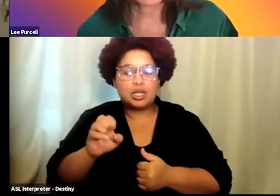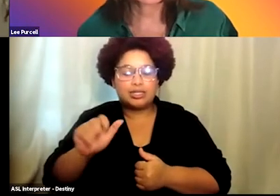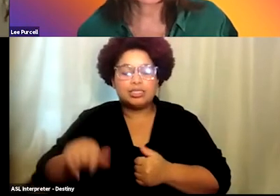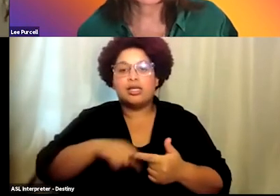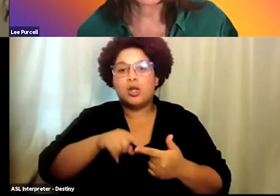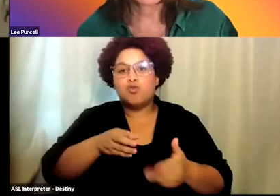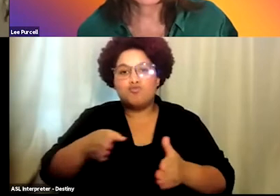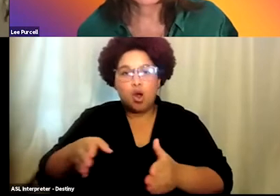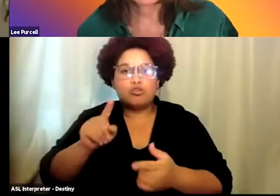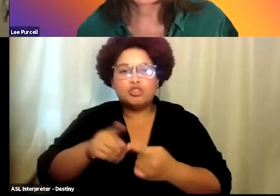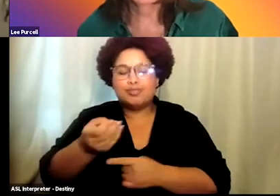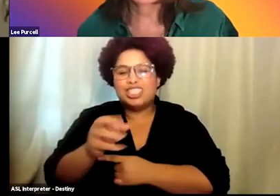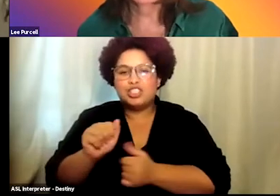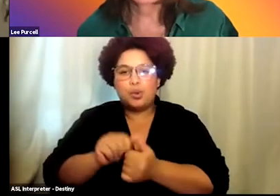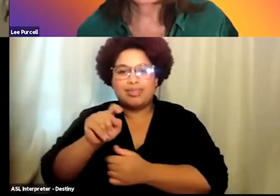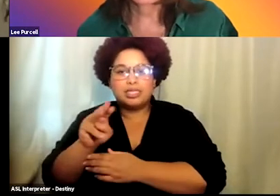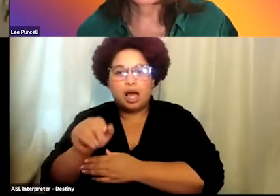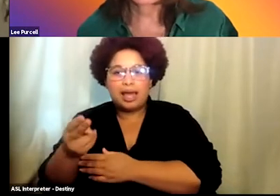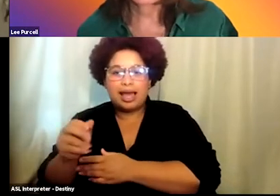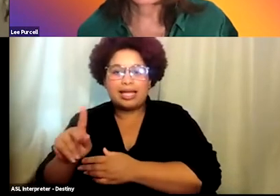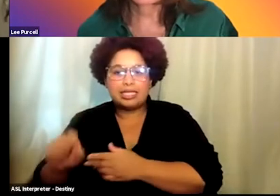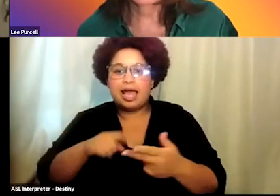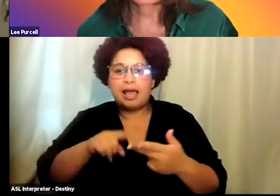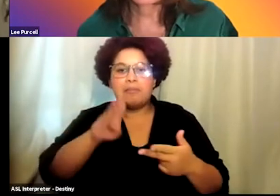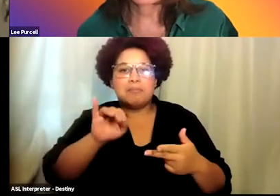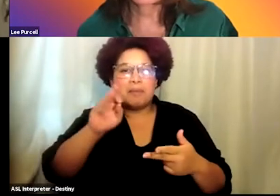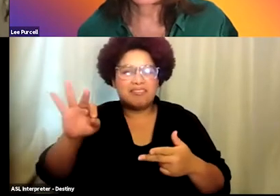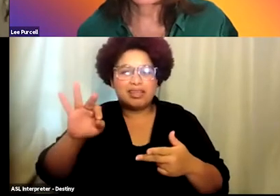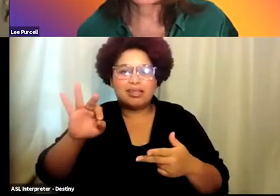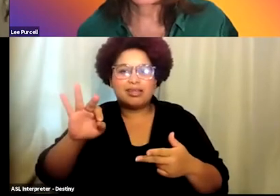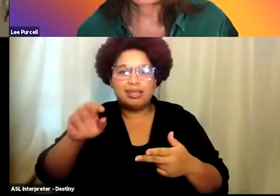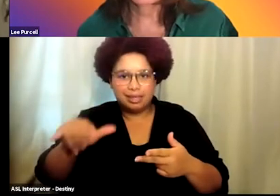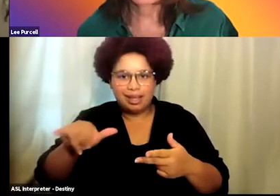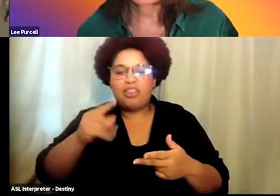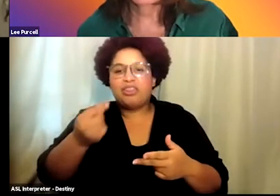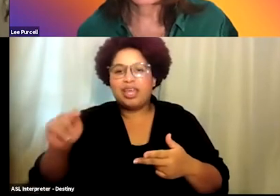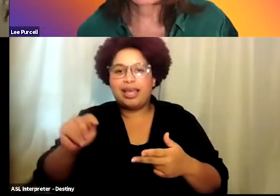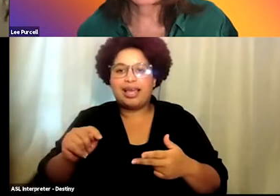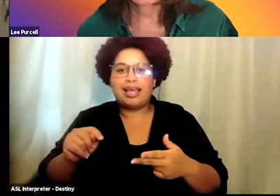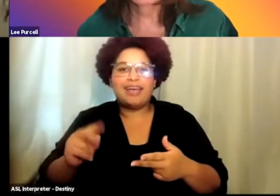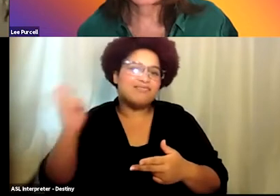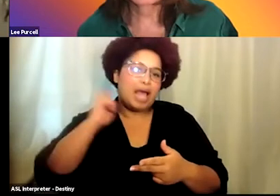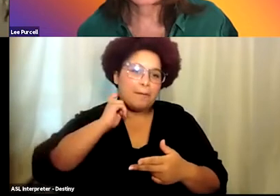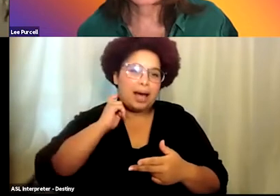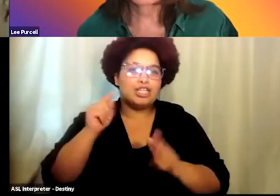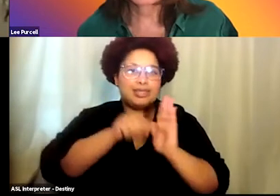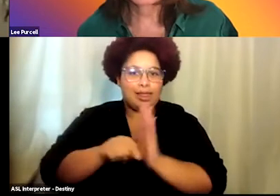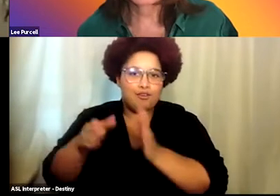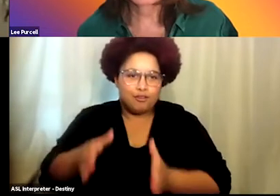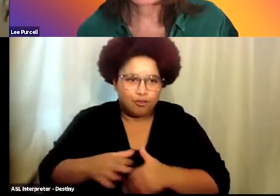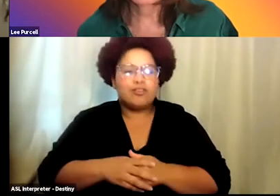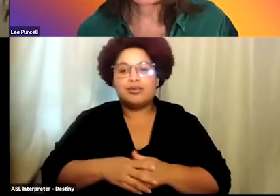Perdition with Tom Hanks, and Buffy the Vampire Slayer. We are extremely thrilled to welcome Harry Groener with